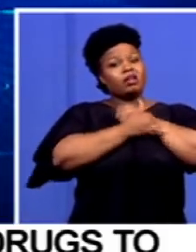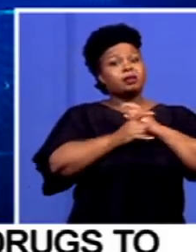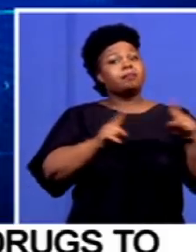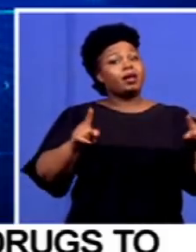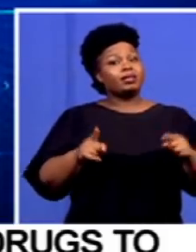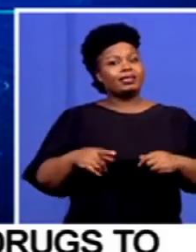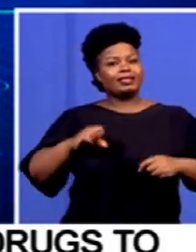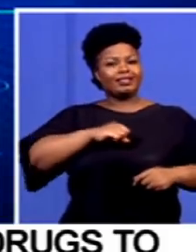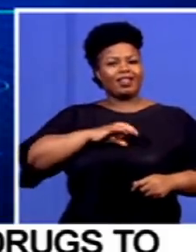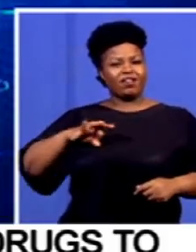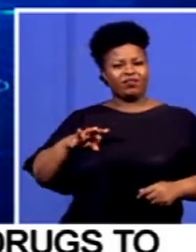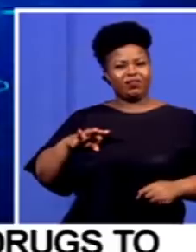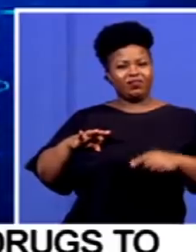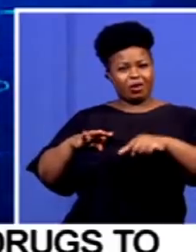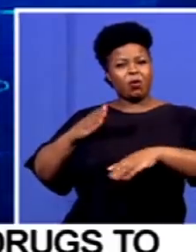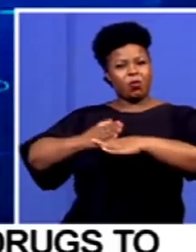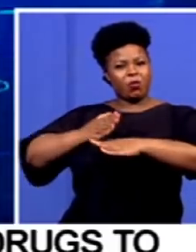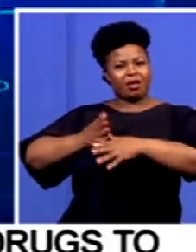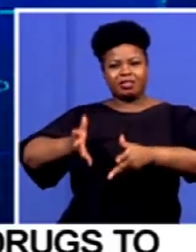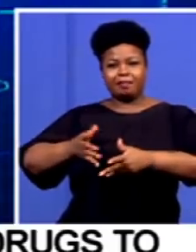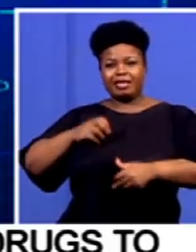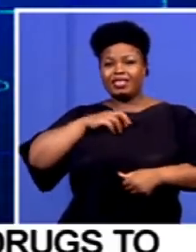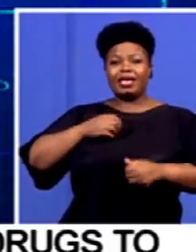workforce. They were the workforce, not necessarily the